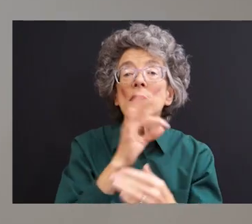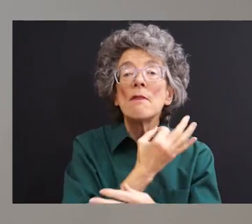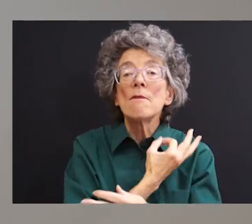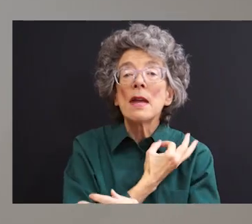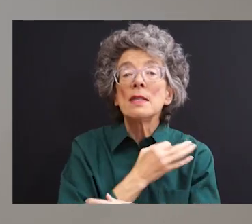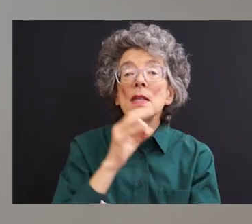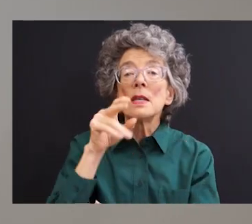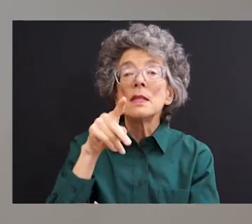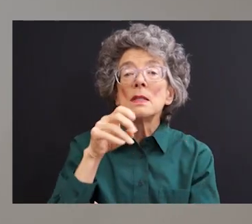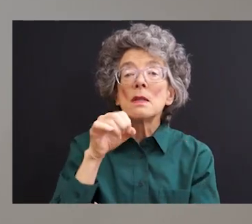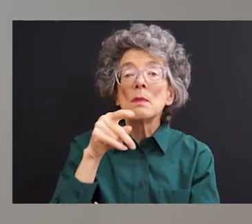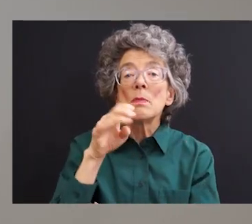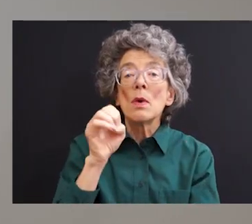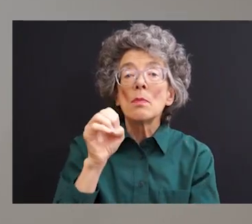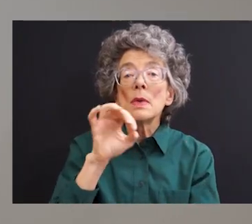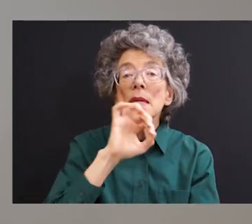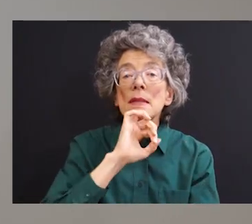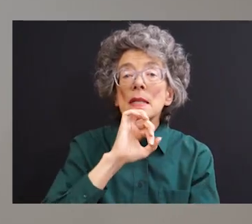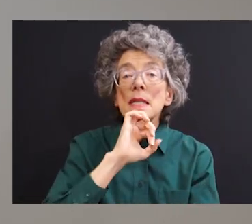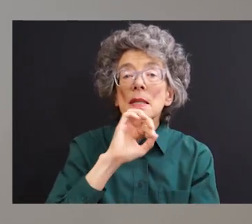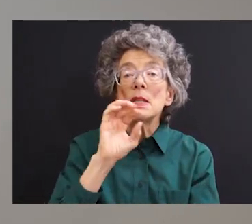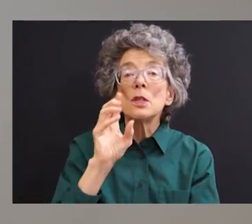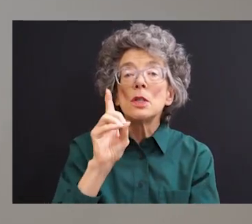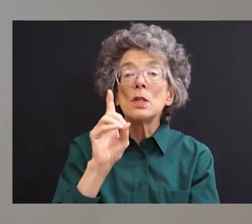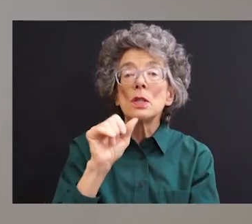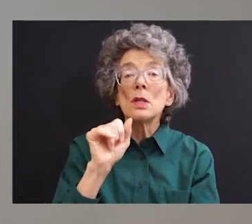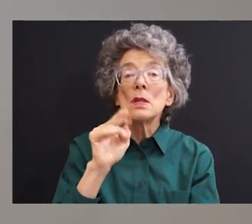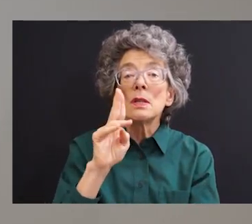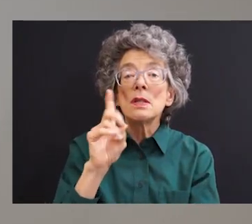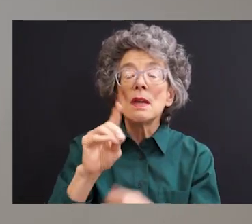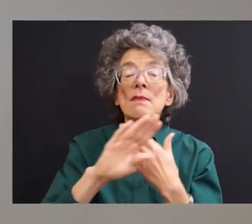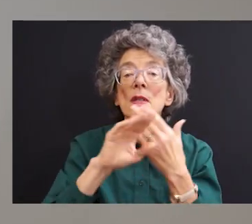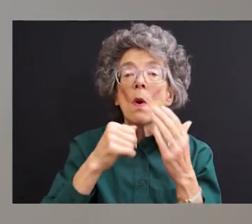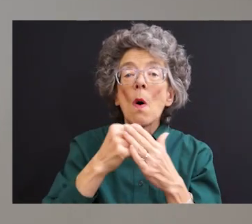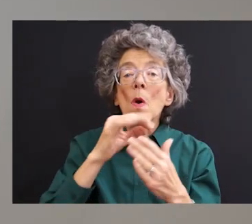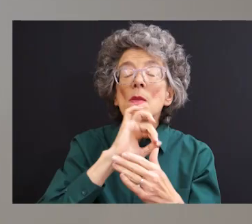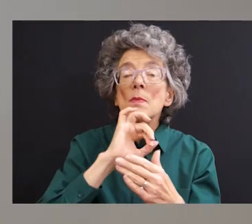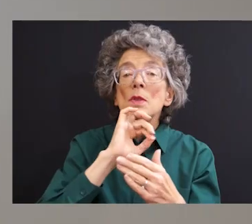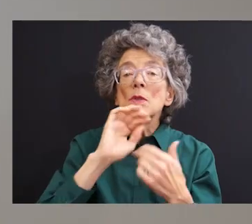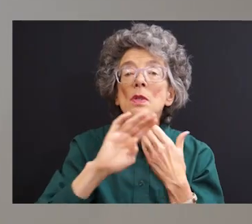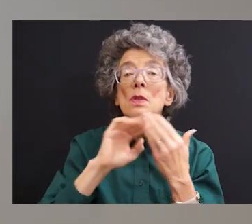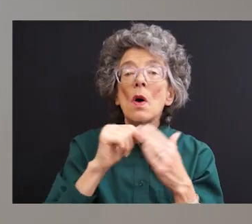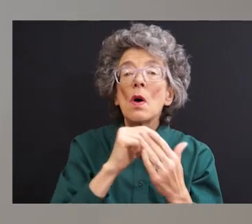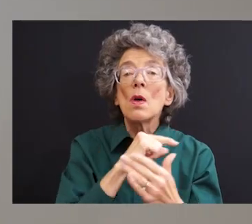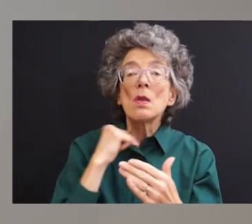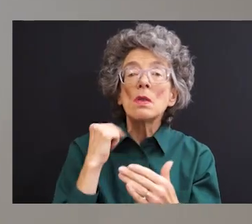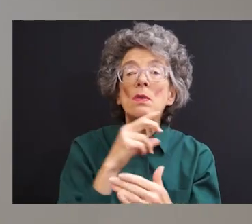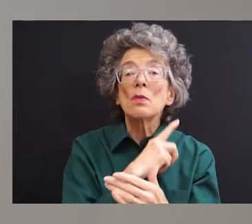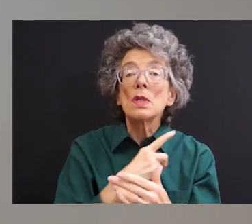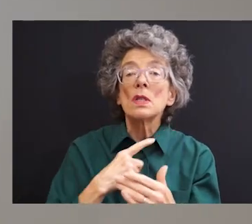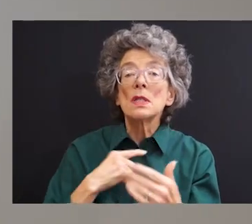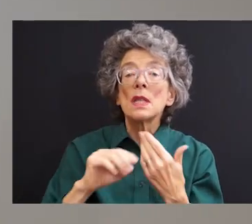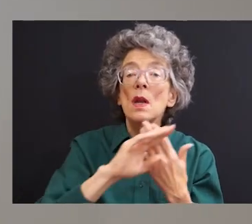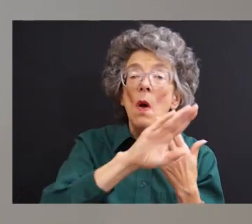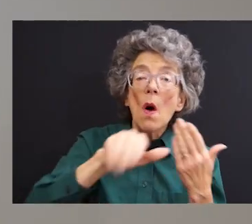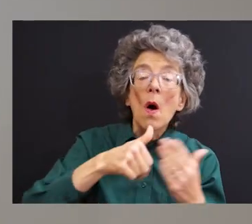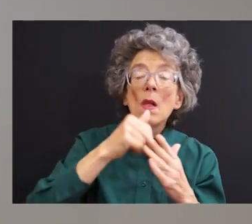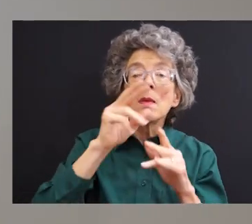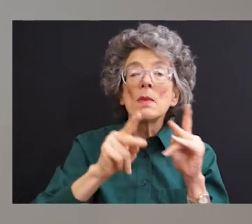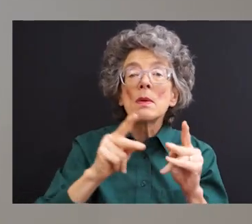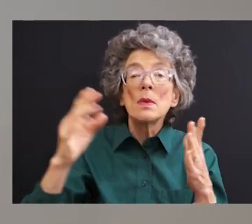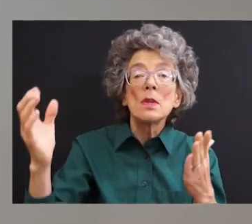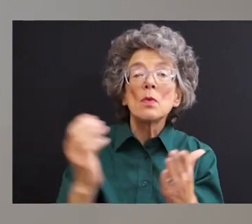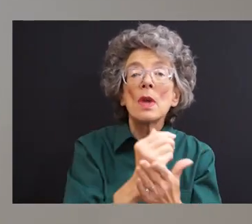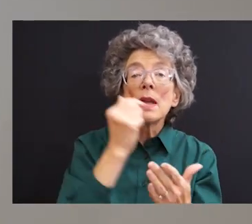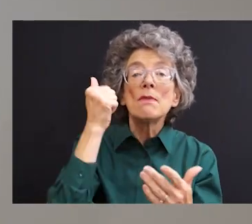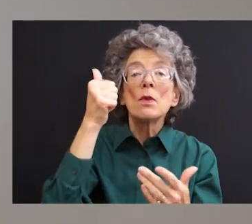Pope, and David, our Bishop, the Order of Bishops, all the clergy, and the entire people you have